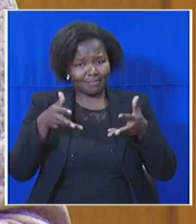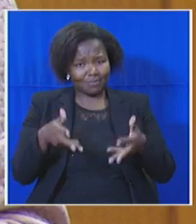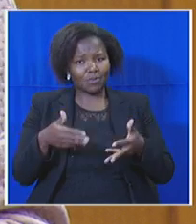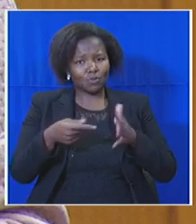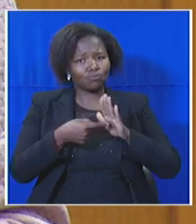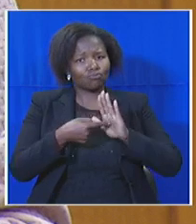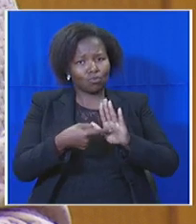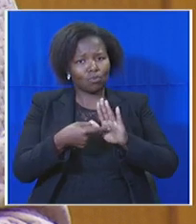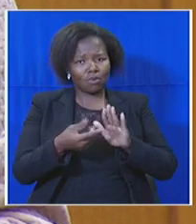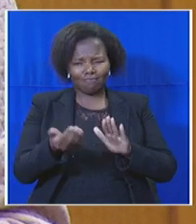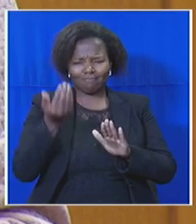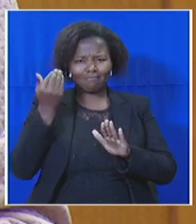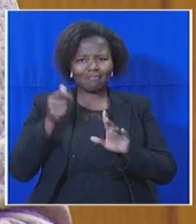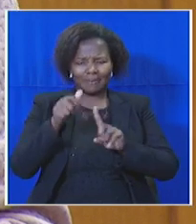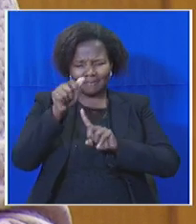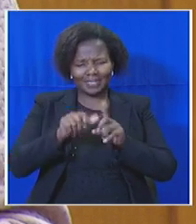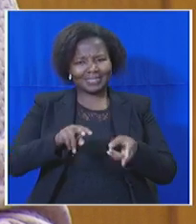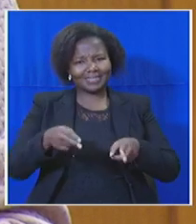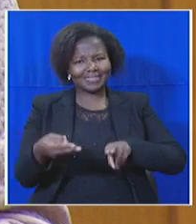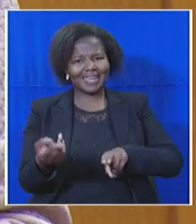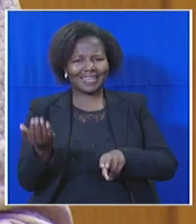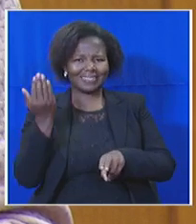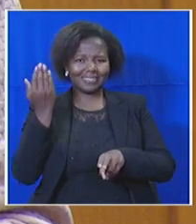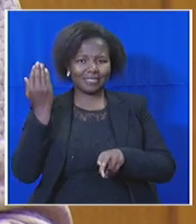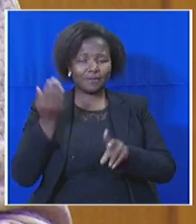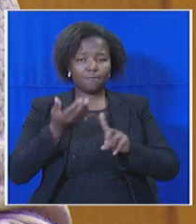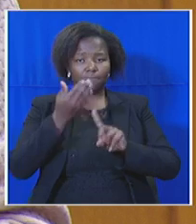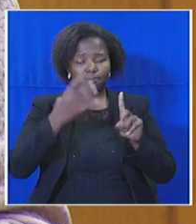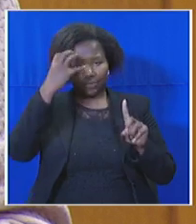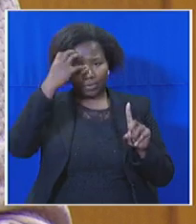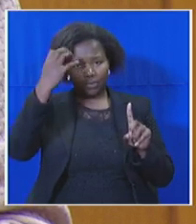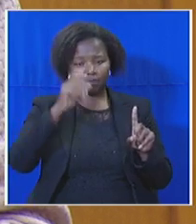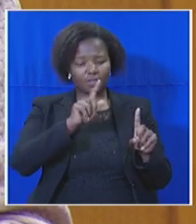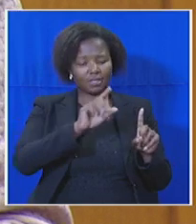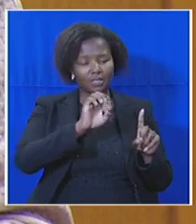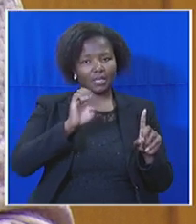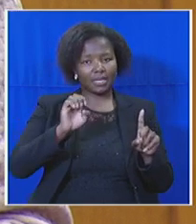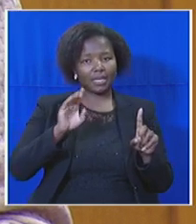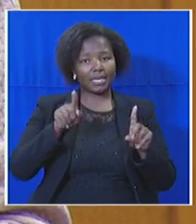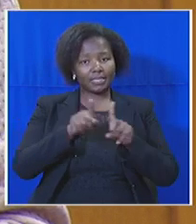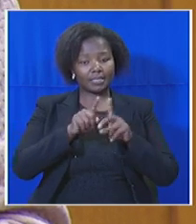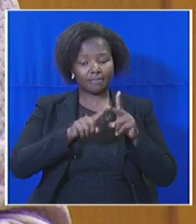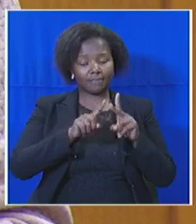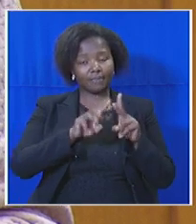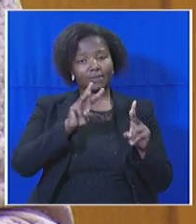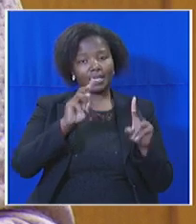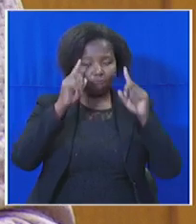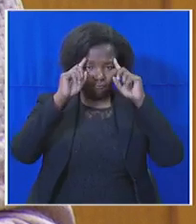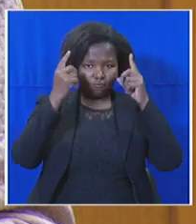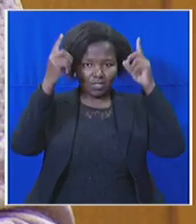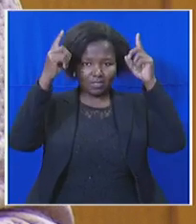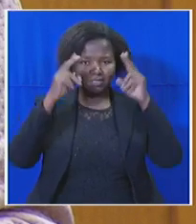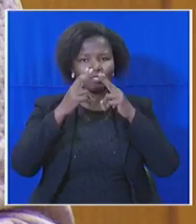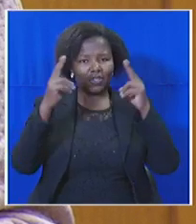the dead. Congratulates Professor Lee Berger and his team, as well as the University of the Witwatersrand, and